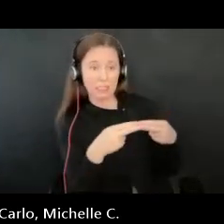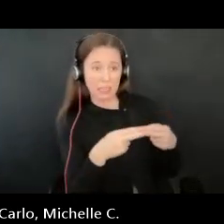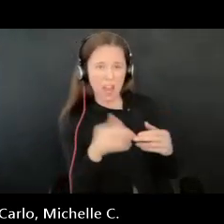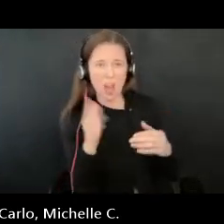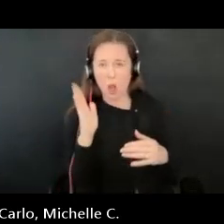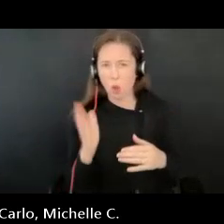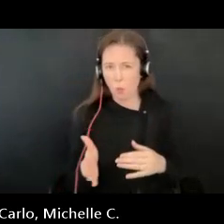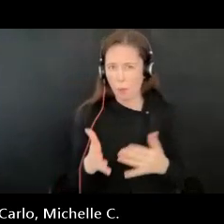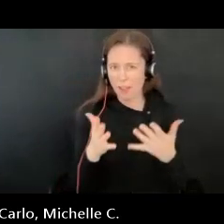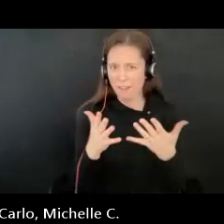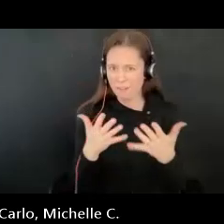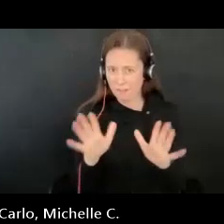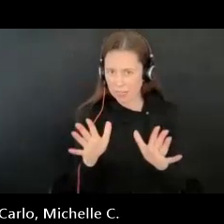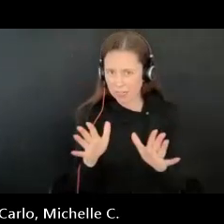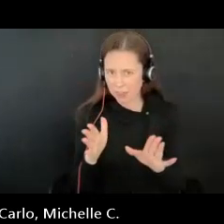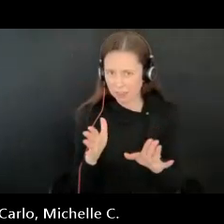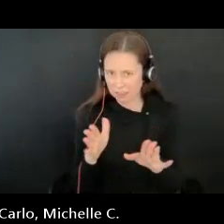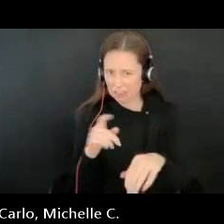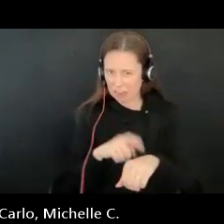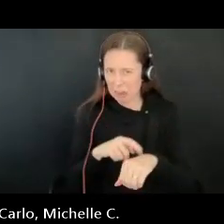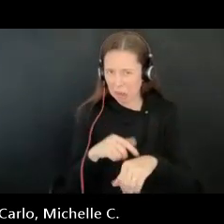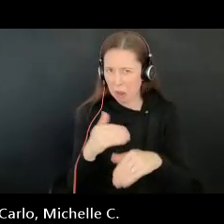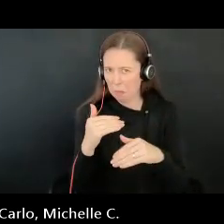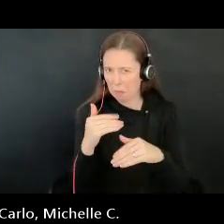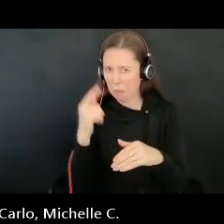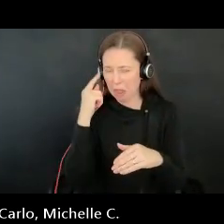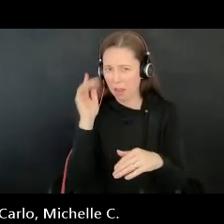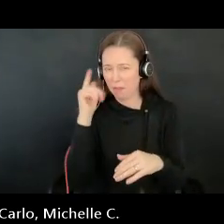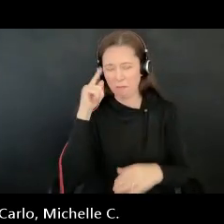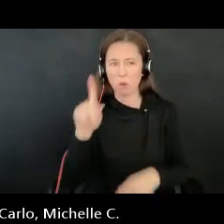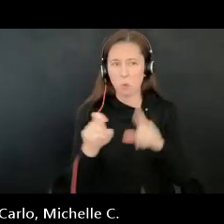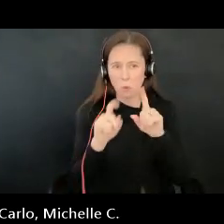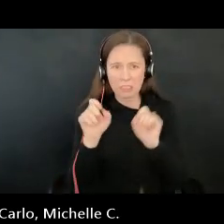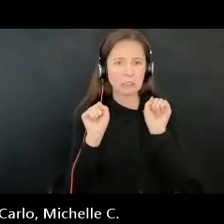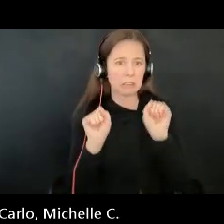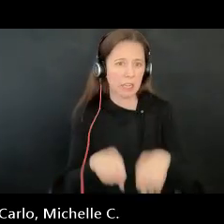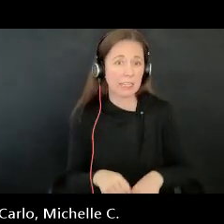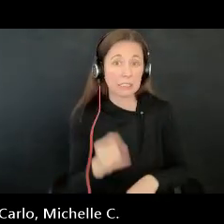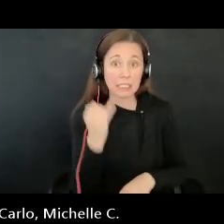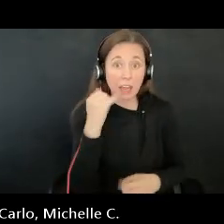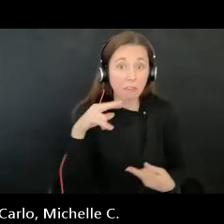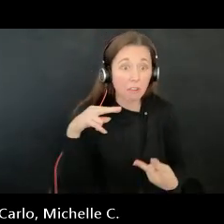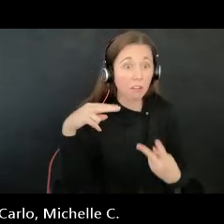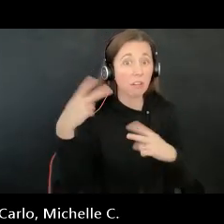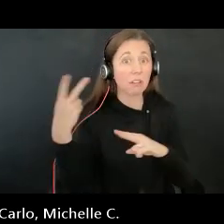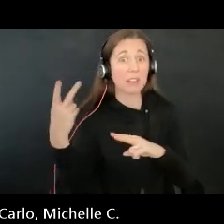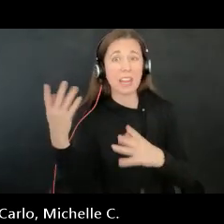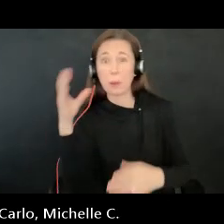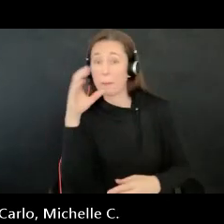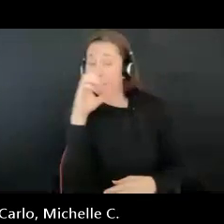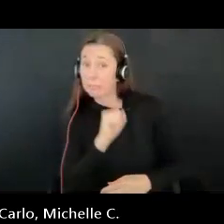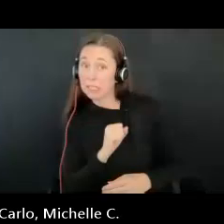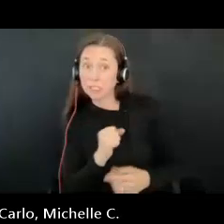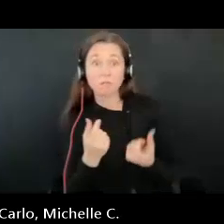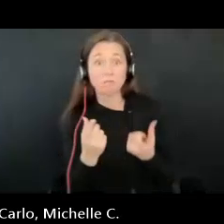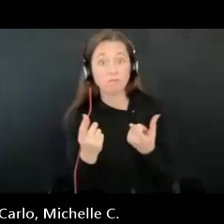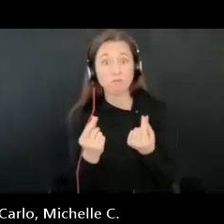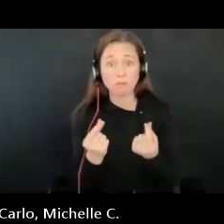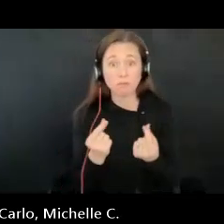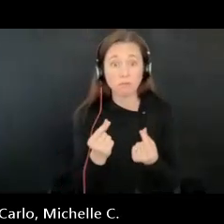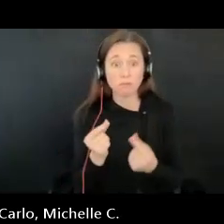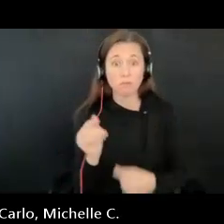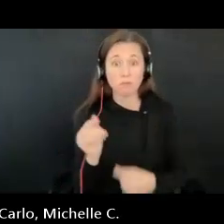questions. Now, if someone has a misunderstanding, if they didn't catch something that I said, I encourage you to